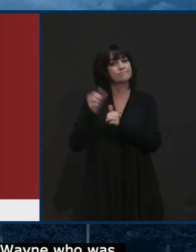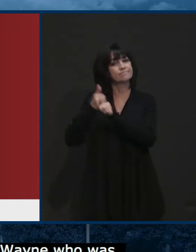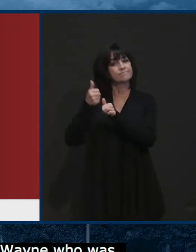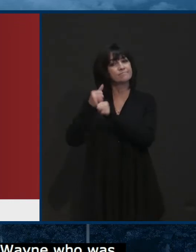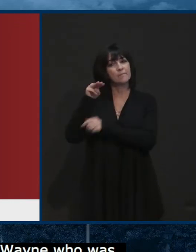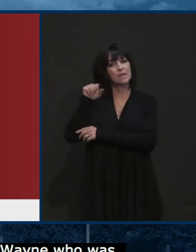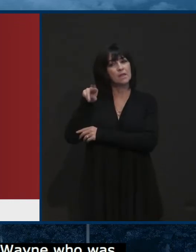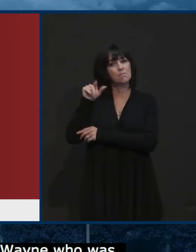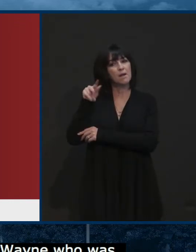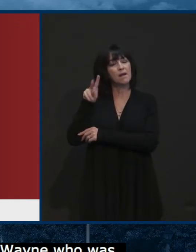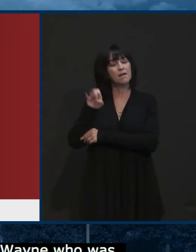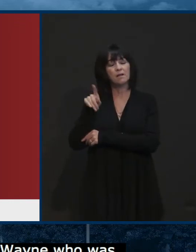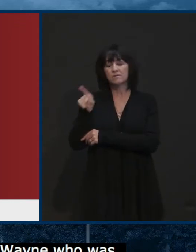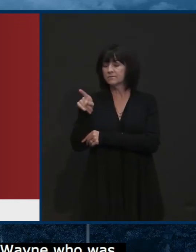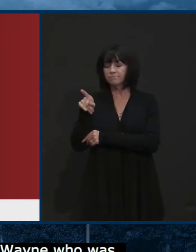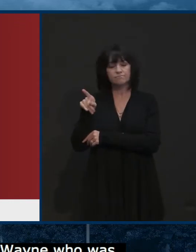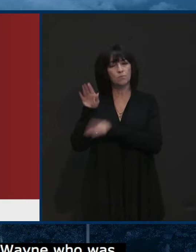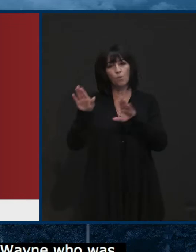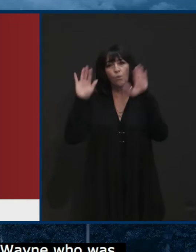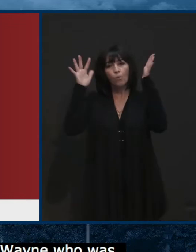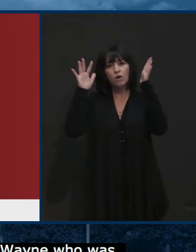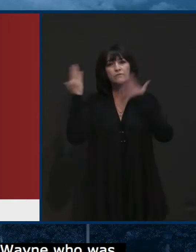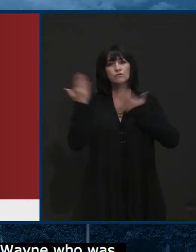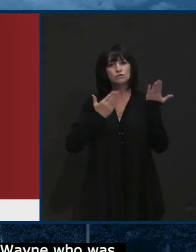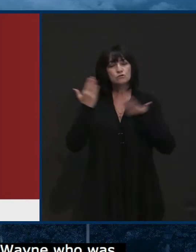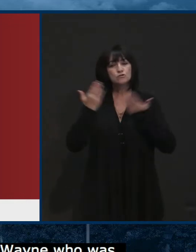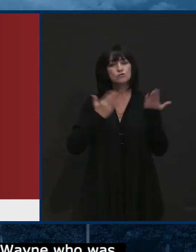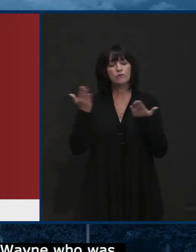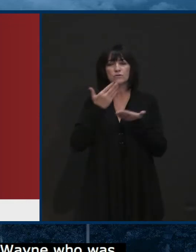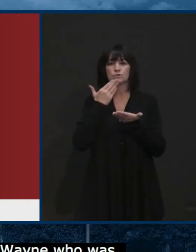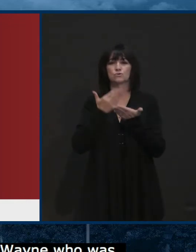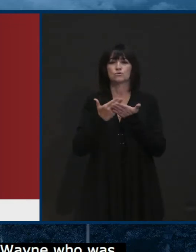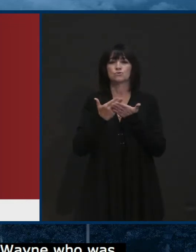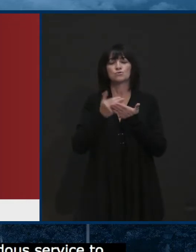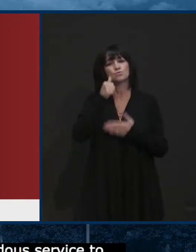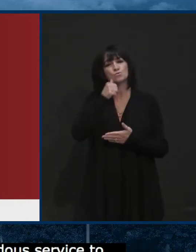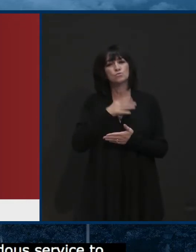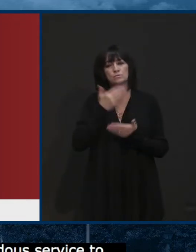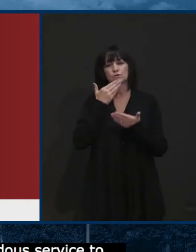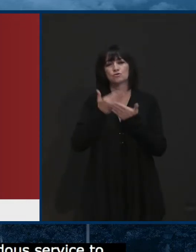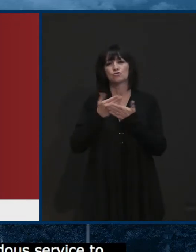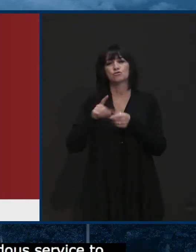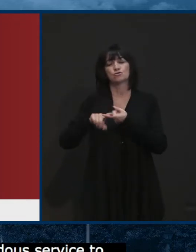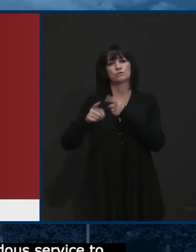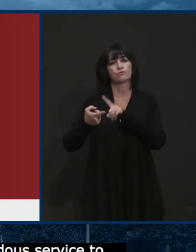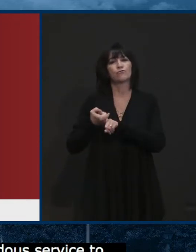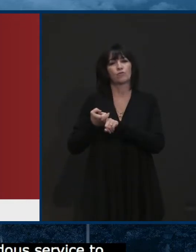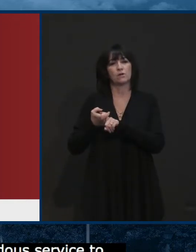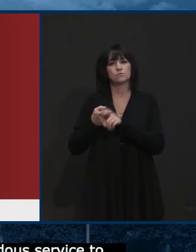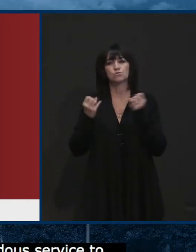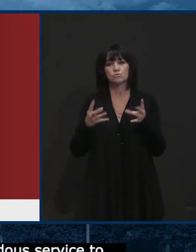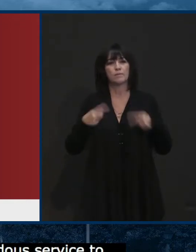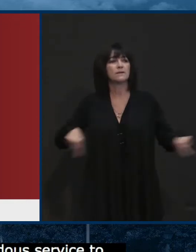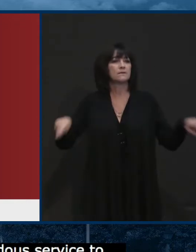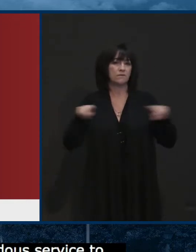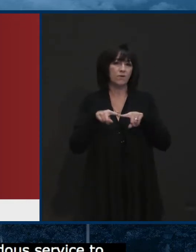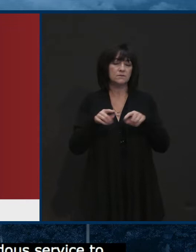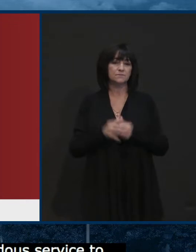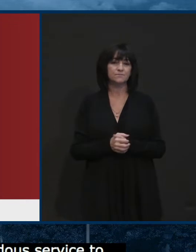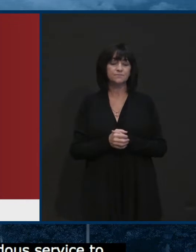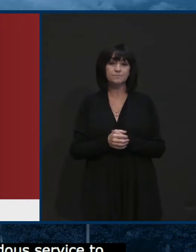great friend to many of us. We're also, we have Veterans Day coming up, and where